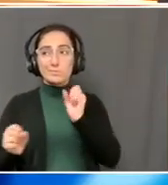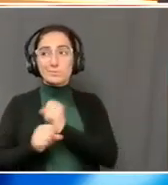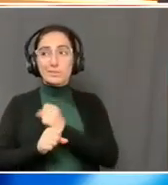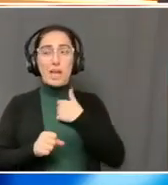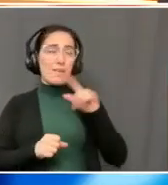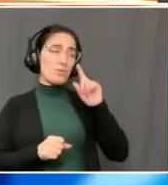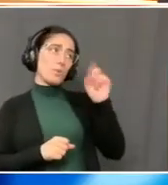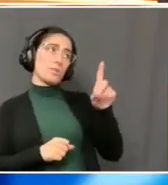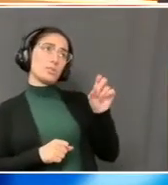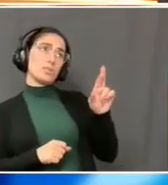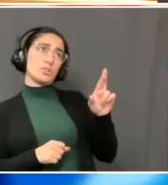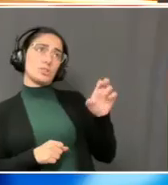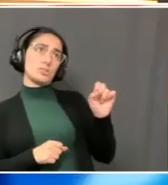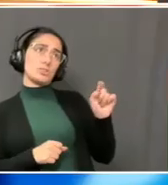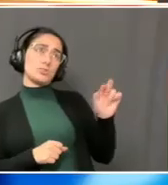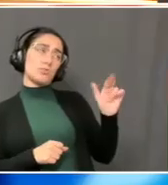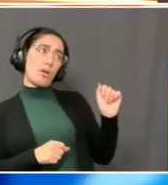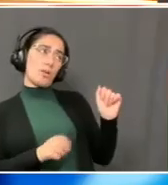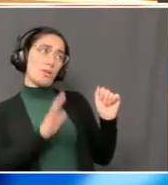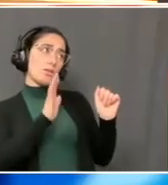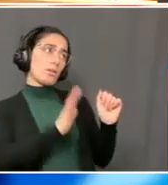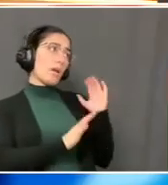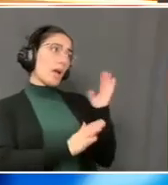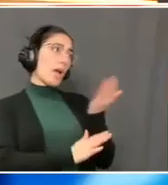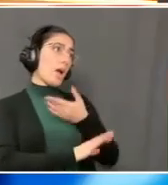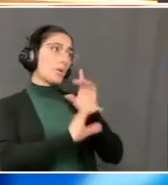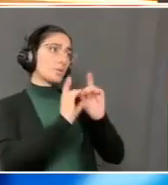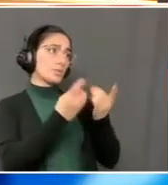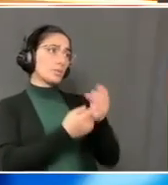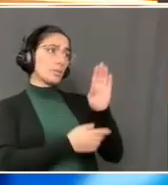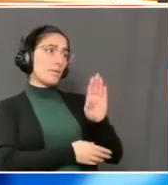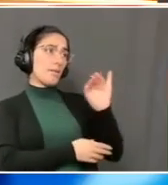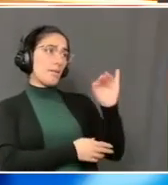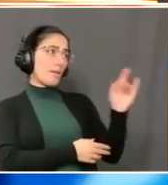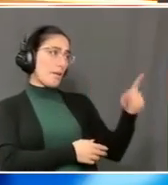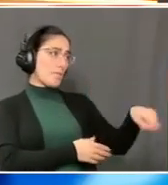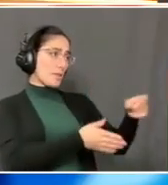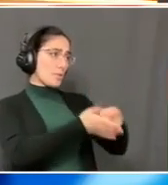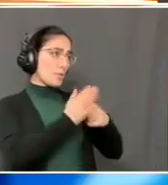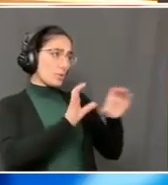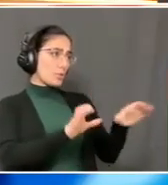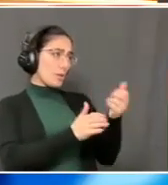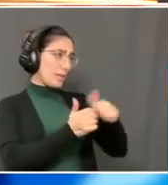Estrada. In our district BIIs, are they required to do any training?